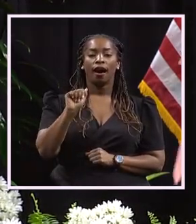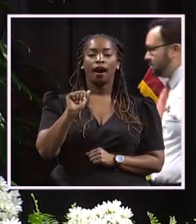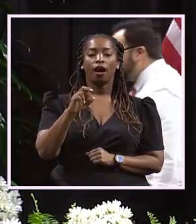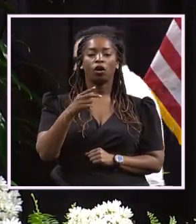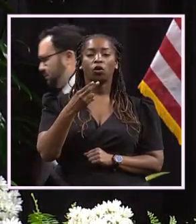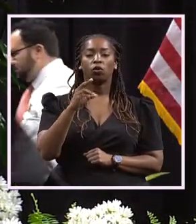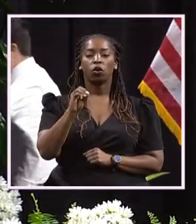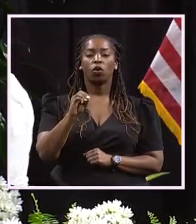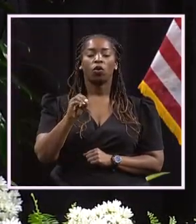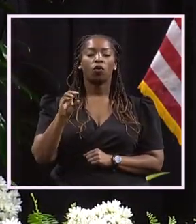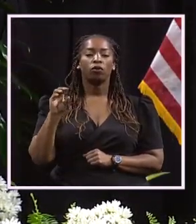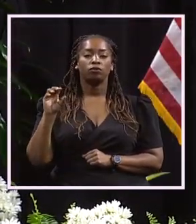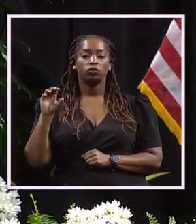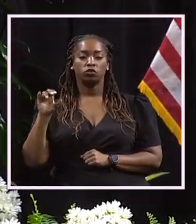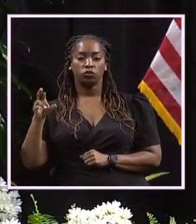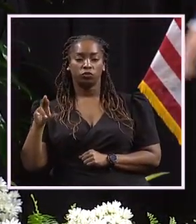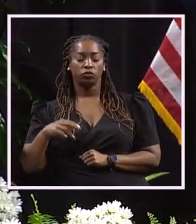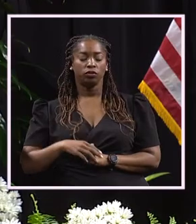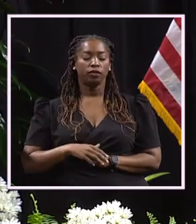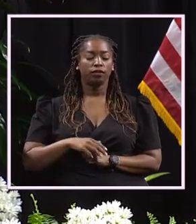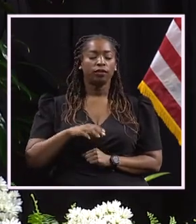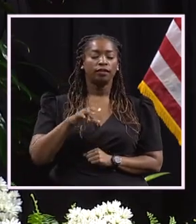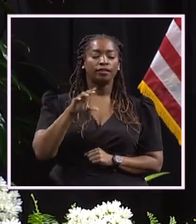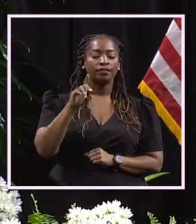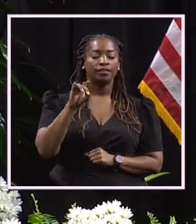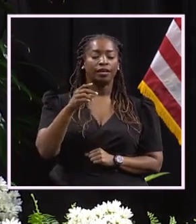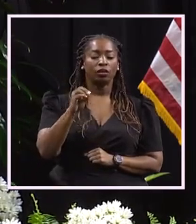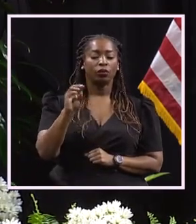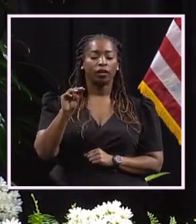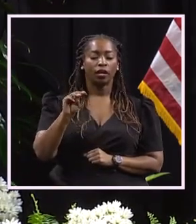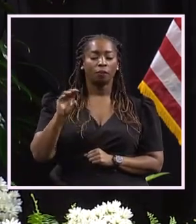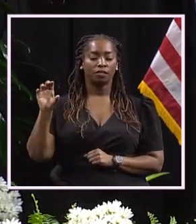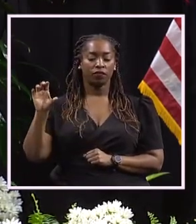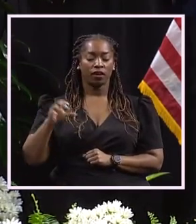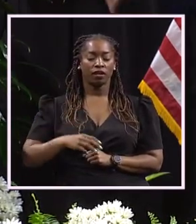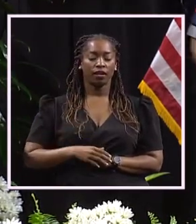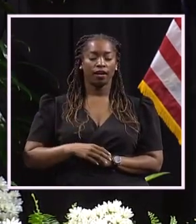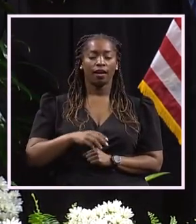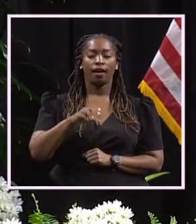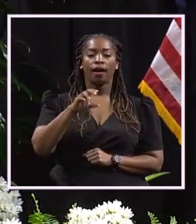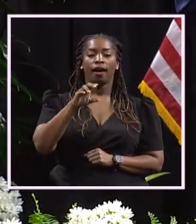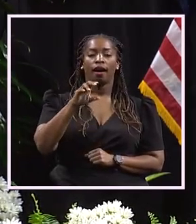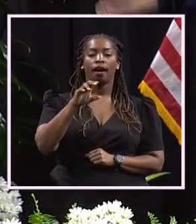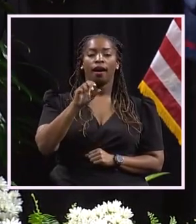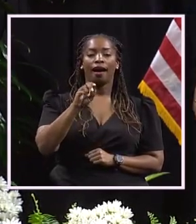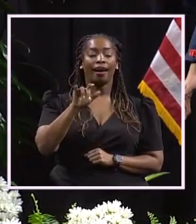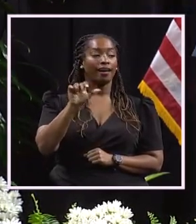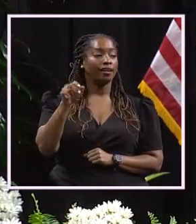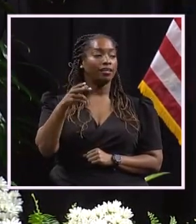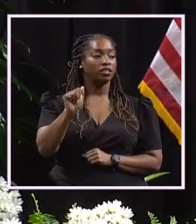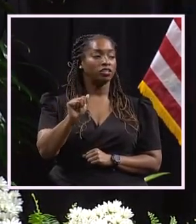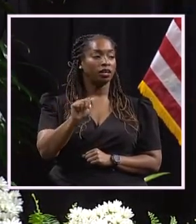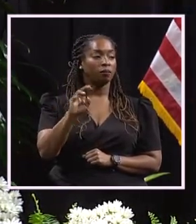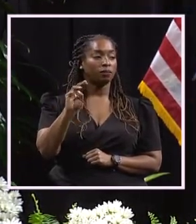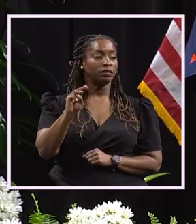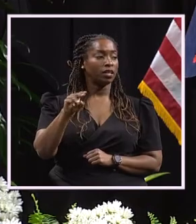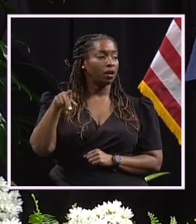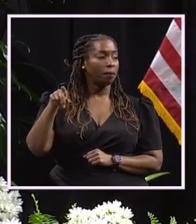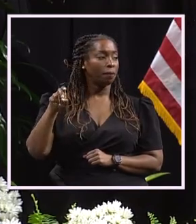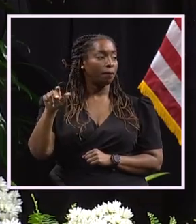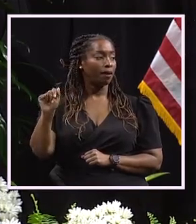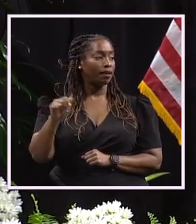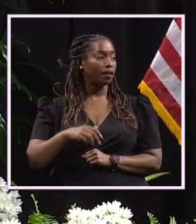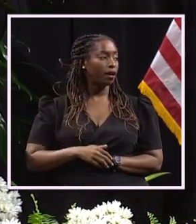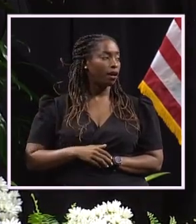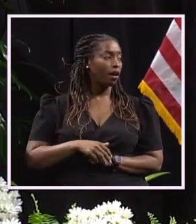M. Ceballos. Aisa Michelle Pena. Christina Noel Jordan, Master of Arts. Lauren